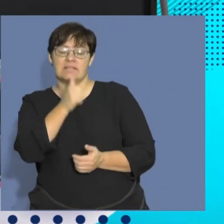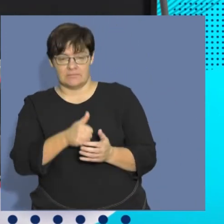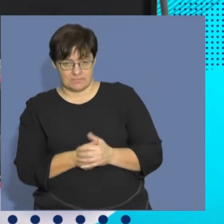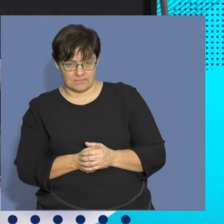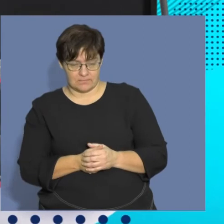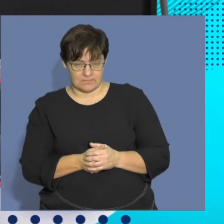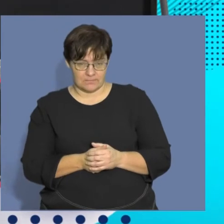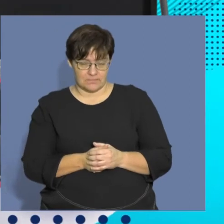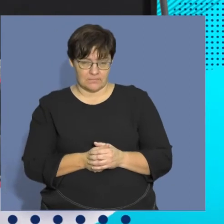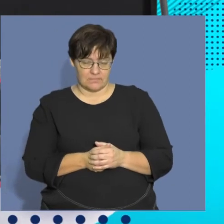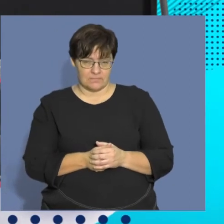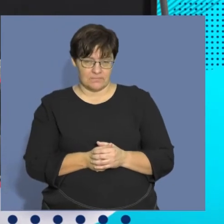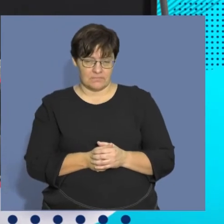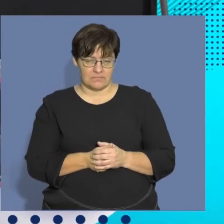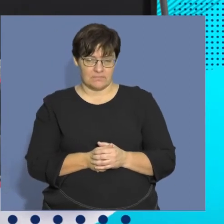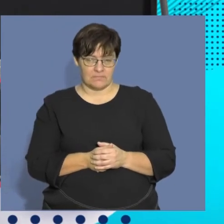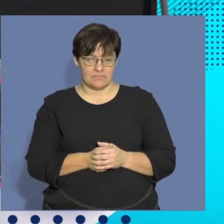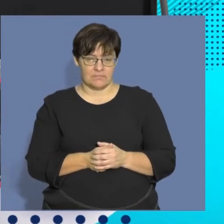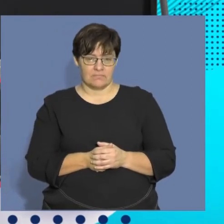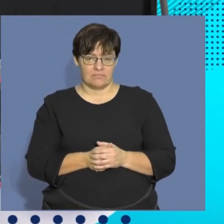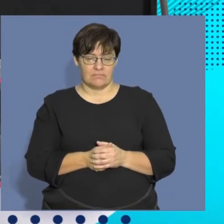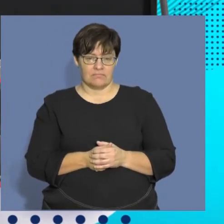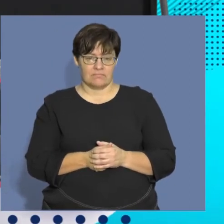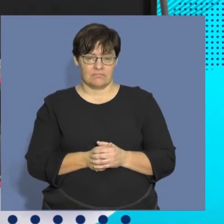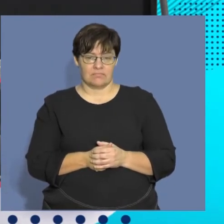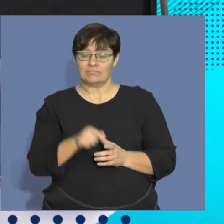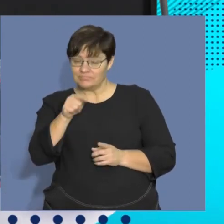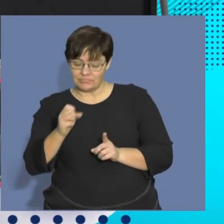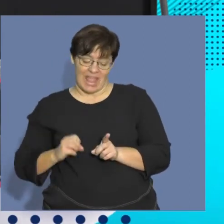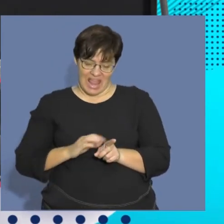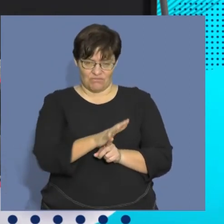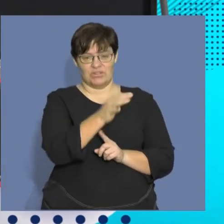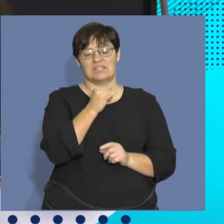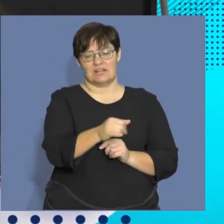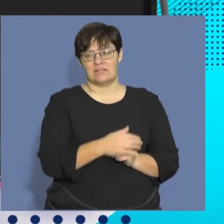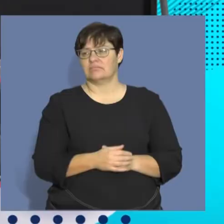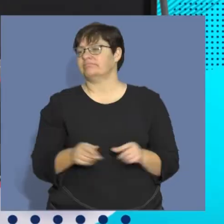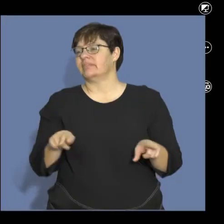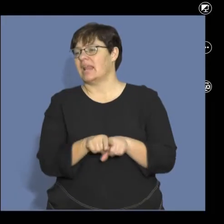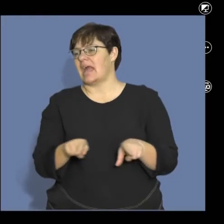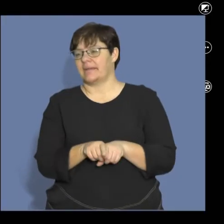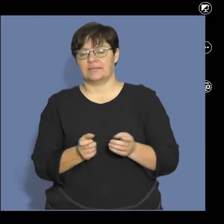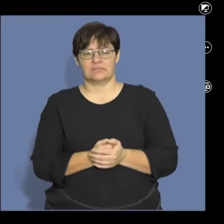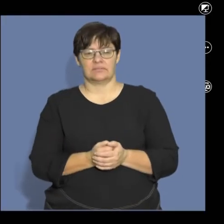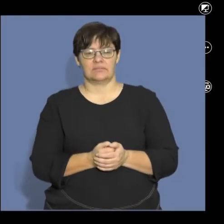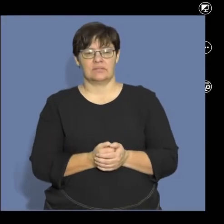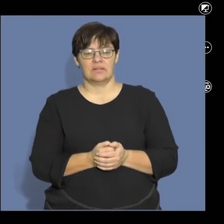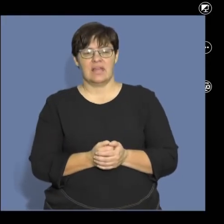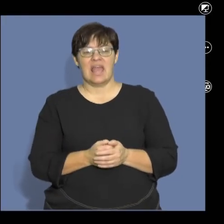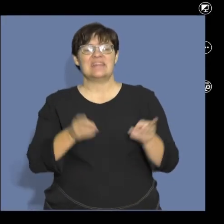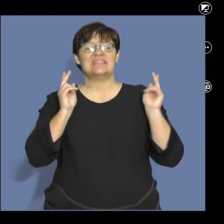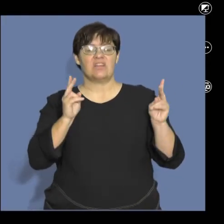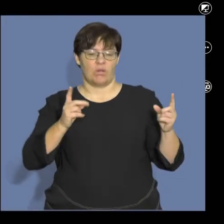whether the population is large and there's overcrowding. It doesn't matter. So something like